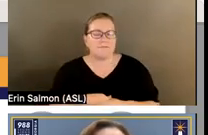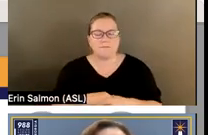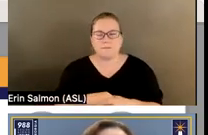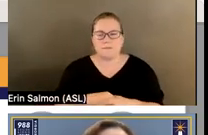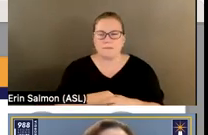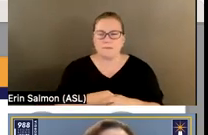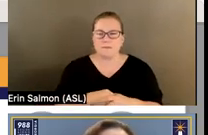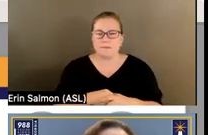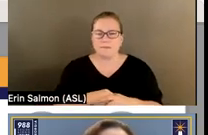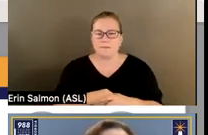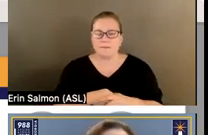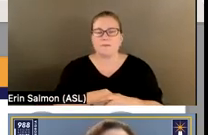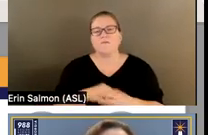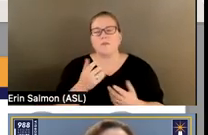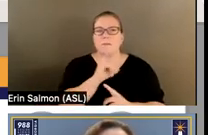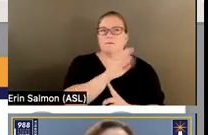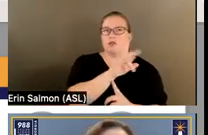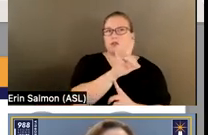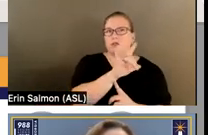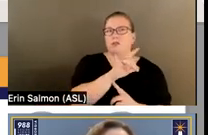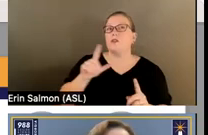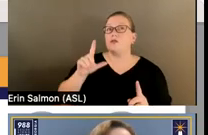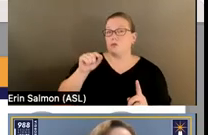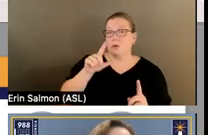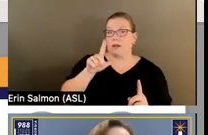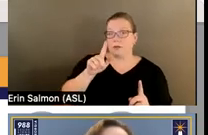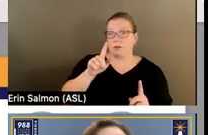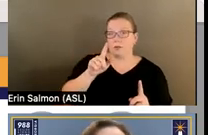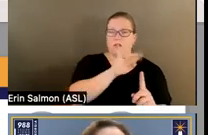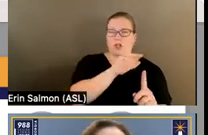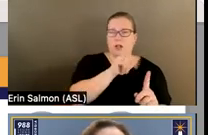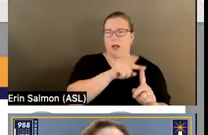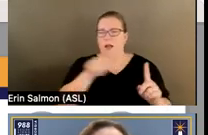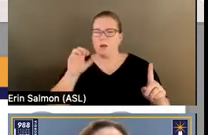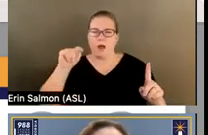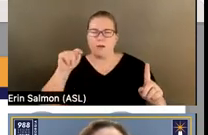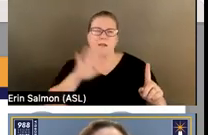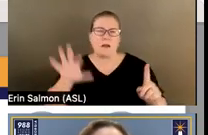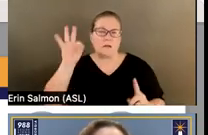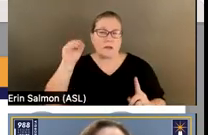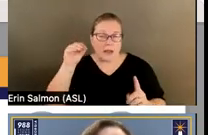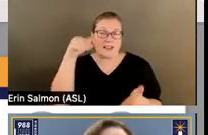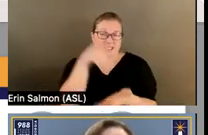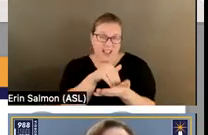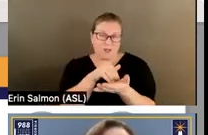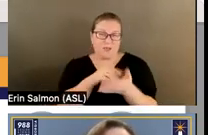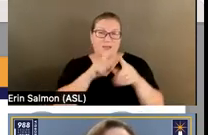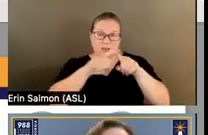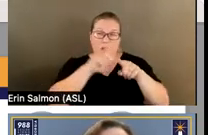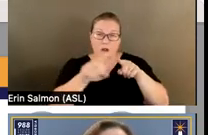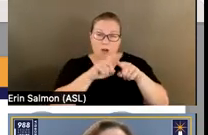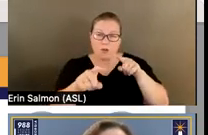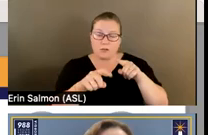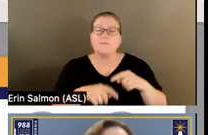So from July to October in 2021, there was about 90,000 calls. Over that same time period